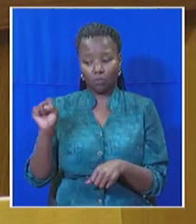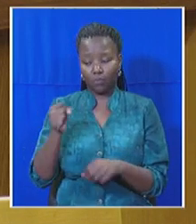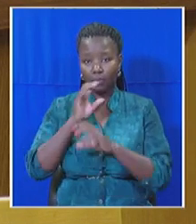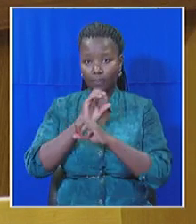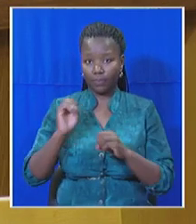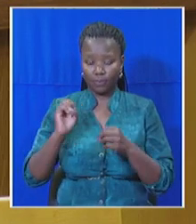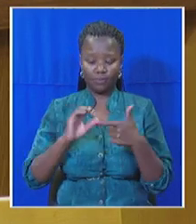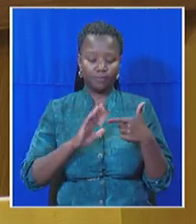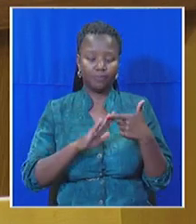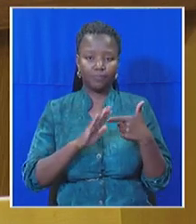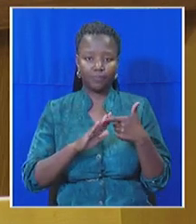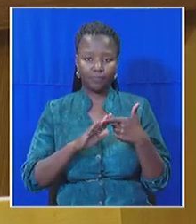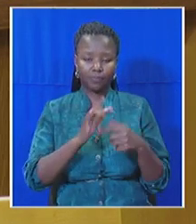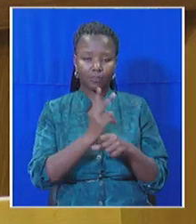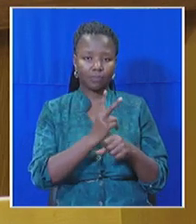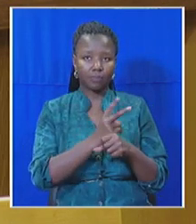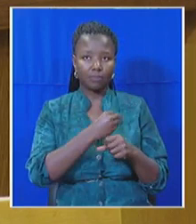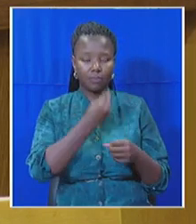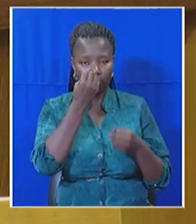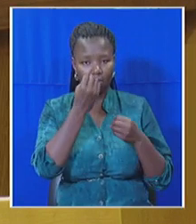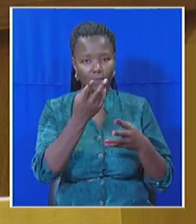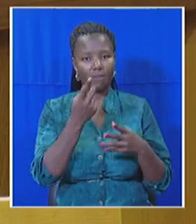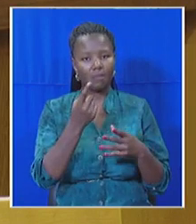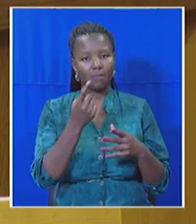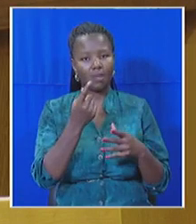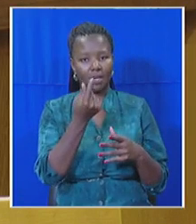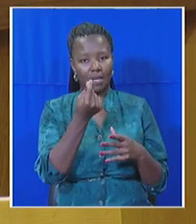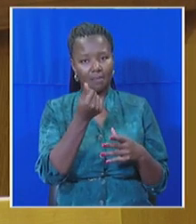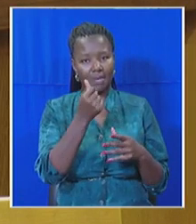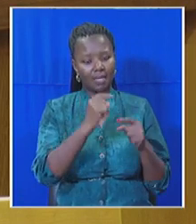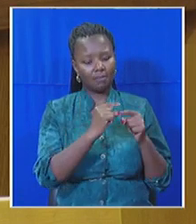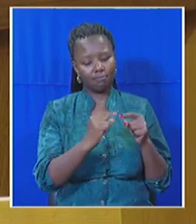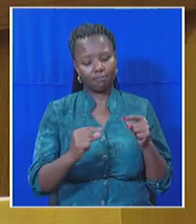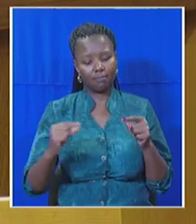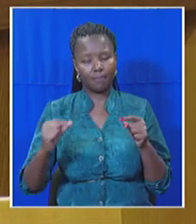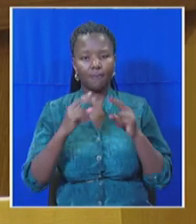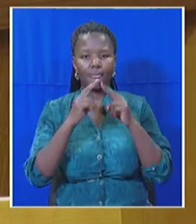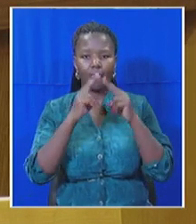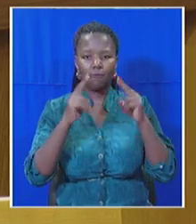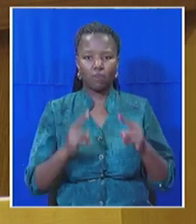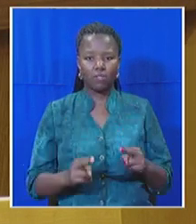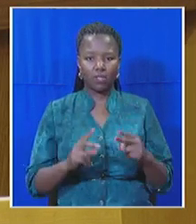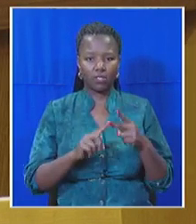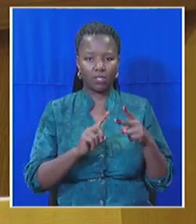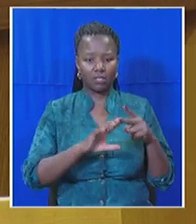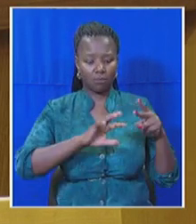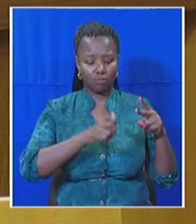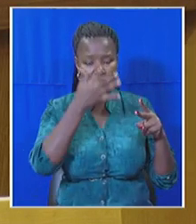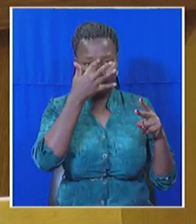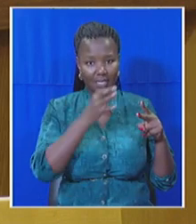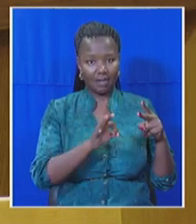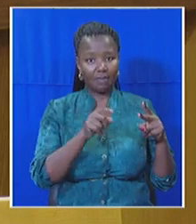And secondly, we'd like to highlight the issue of grants to provincial governments and federations. We believe that the allocation of grants